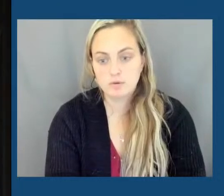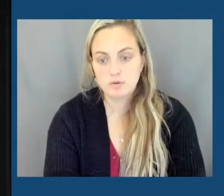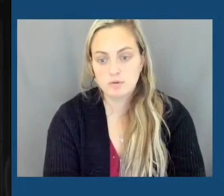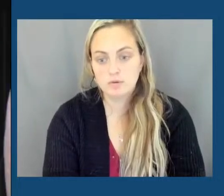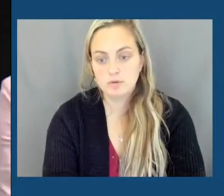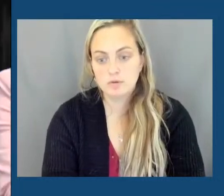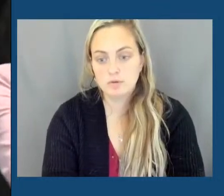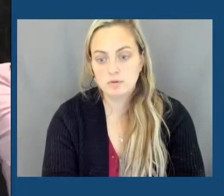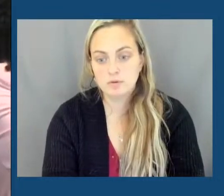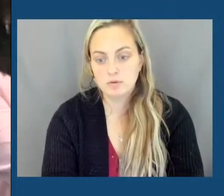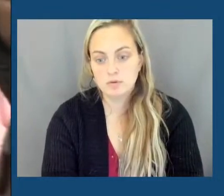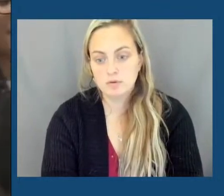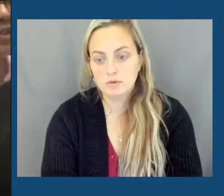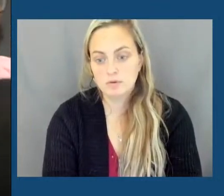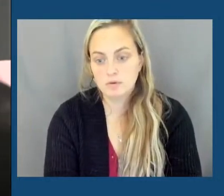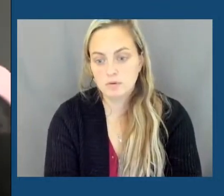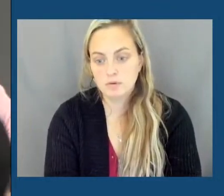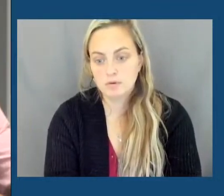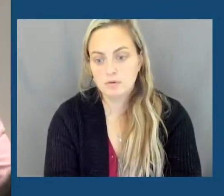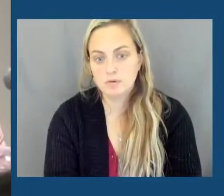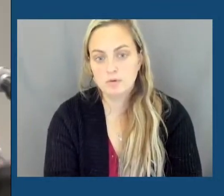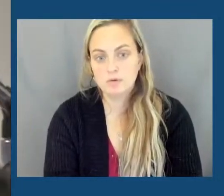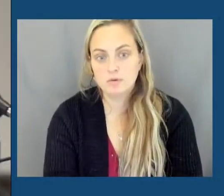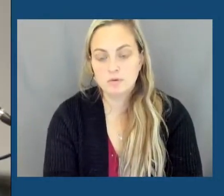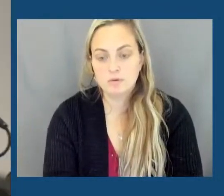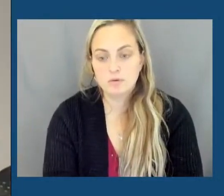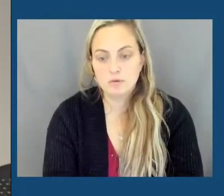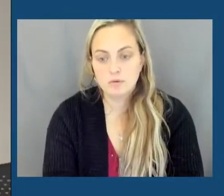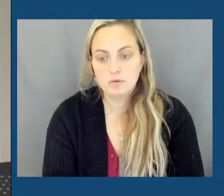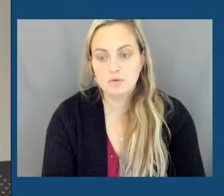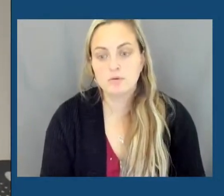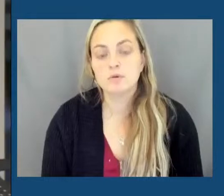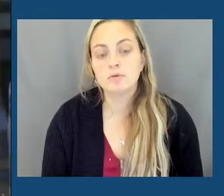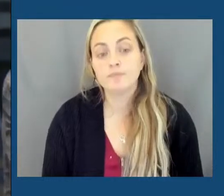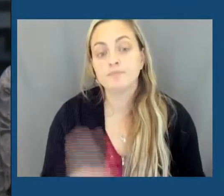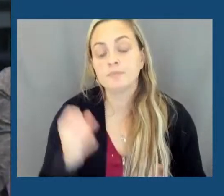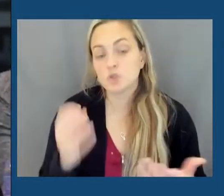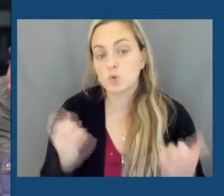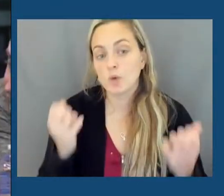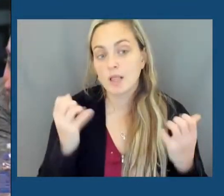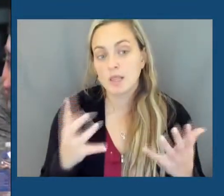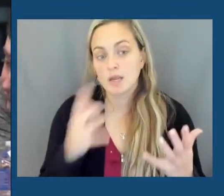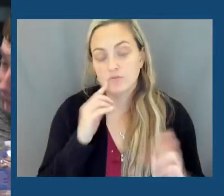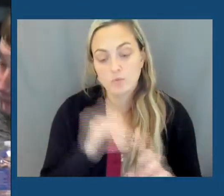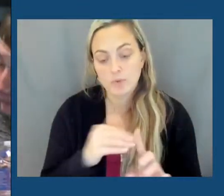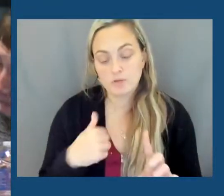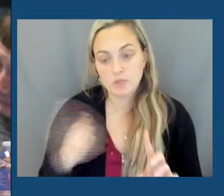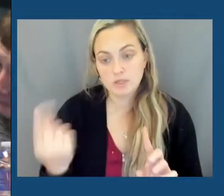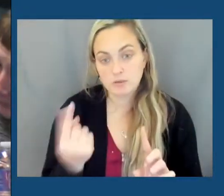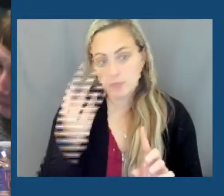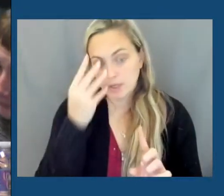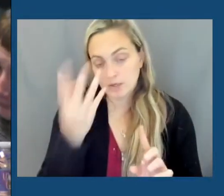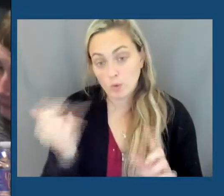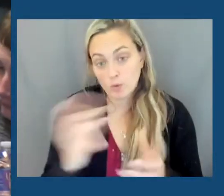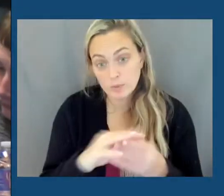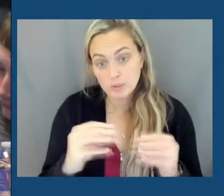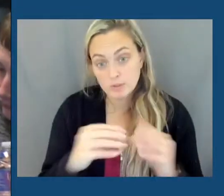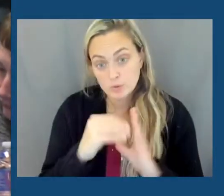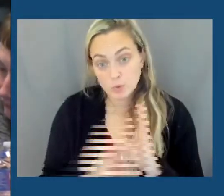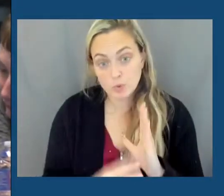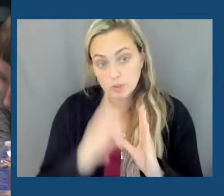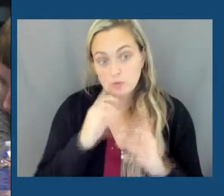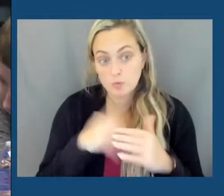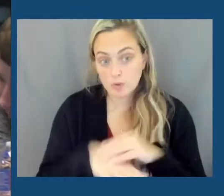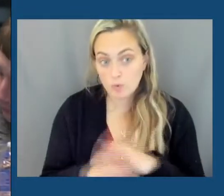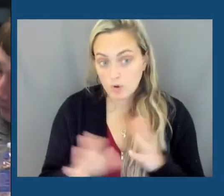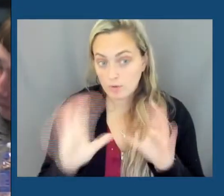Alexis. I'm scared to move this. Okay. So a lot of this reminds me of something I tell all of my students when they walk through my door. It